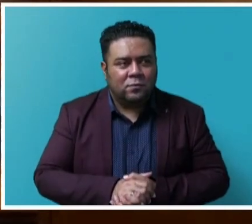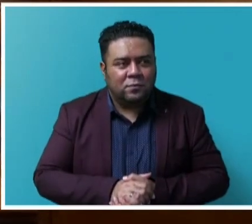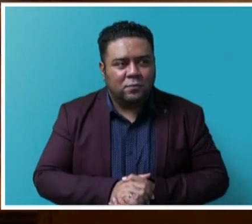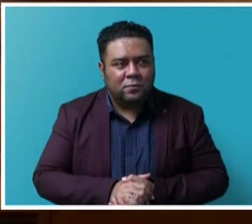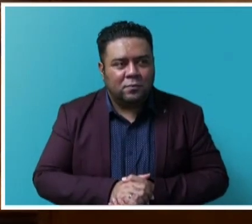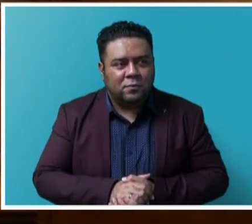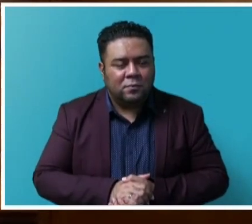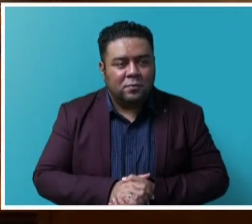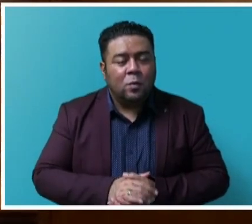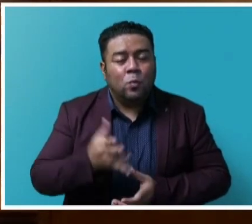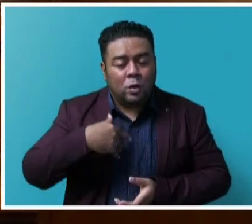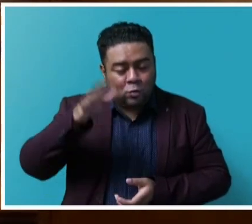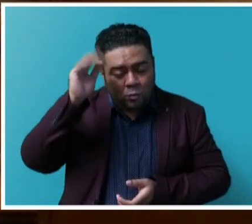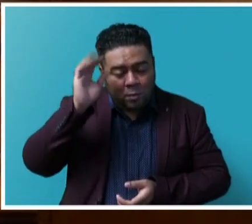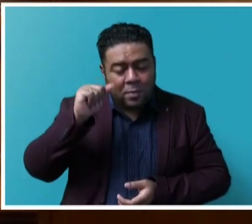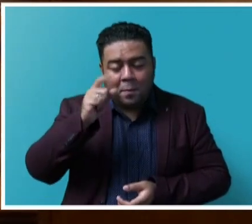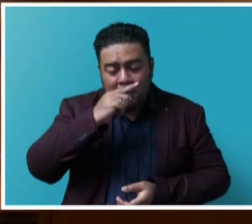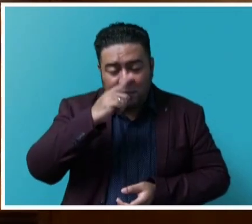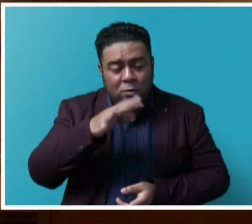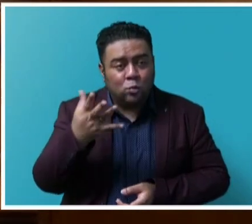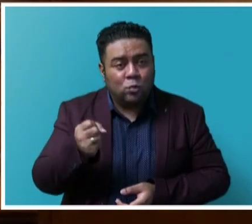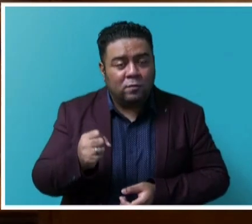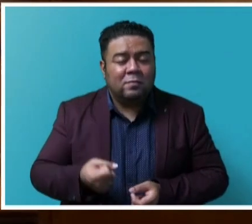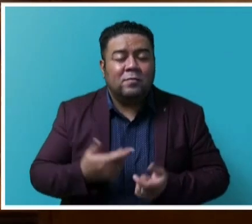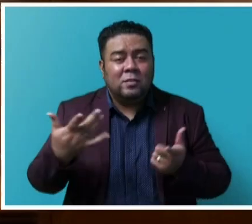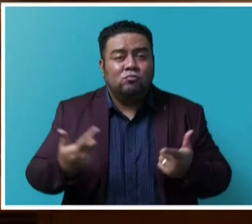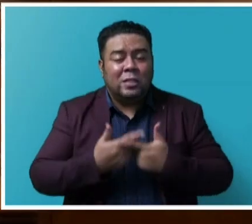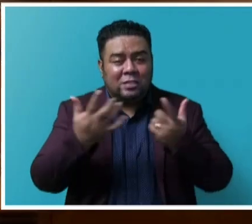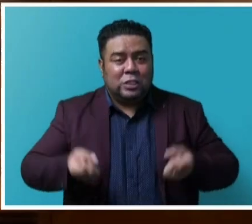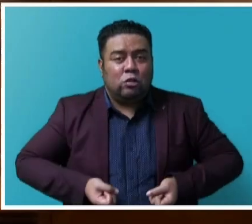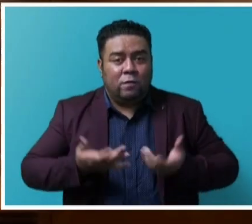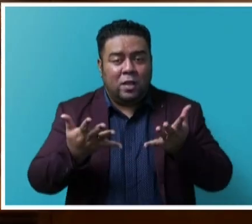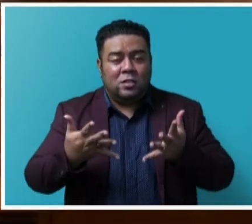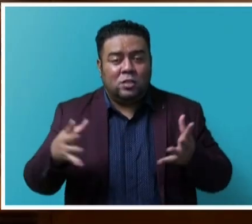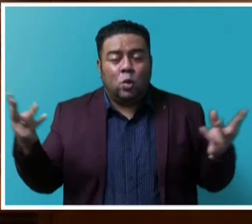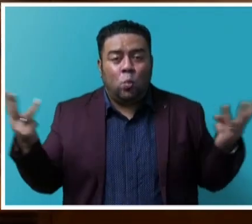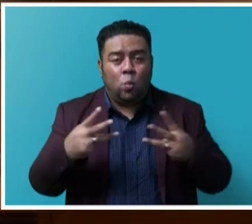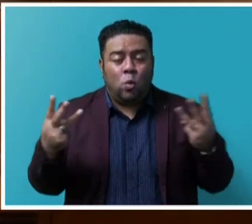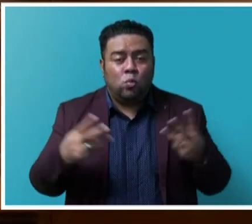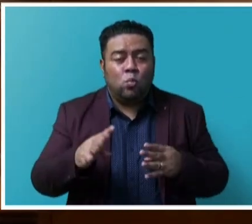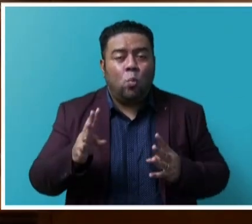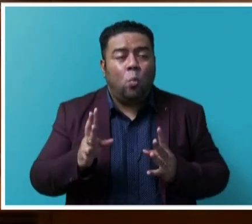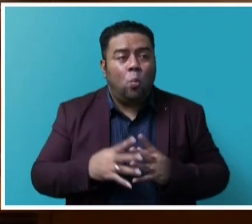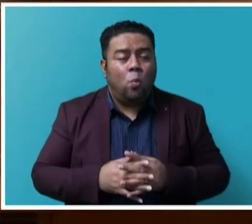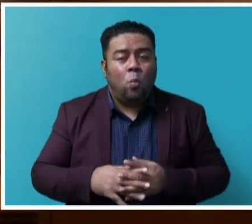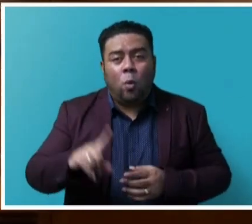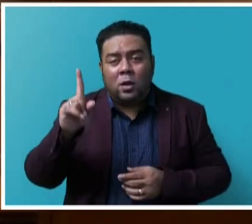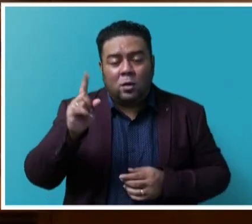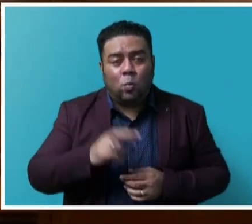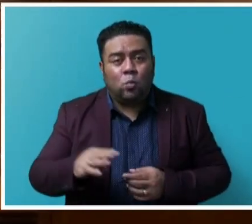We also remember those that had made the supreme sacrifice in World War I and World War II,